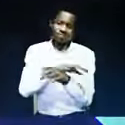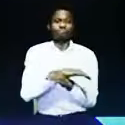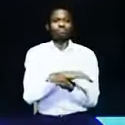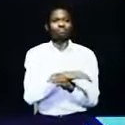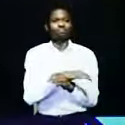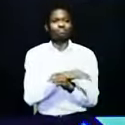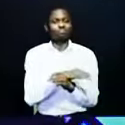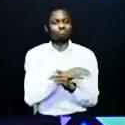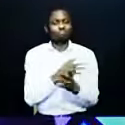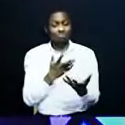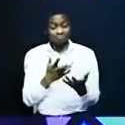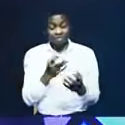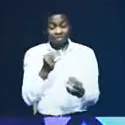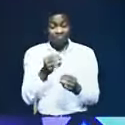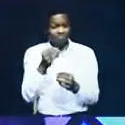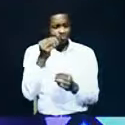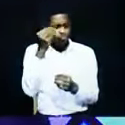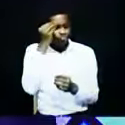if it was just sin.